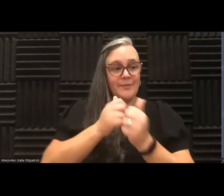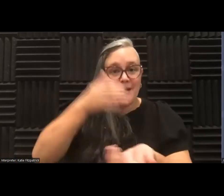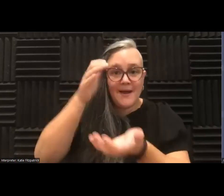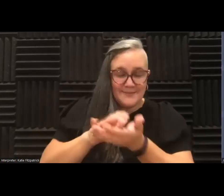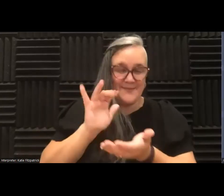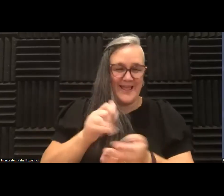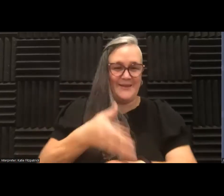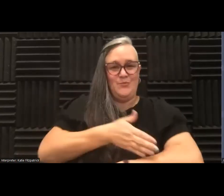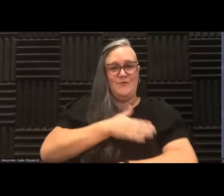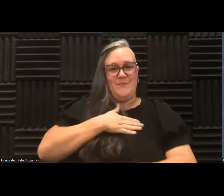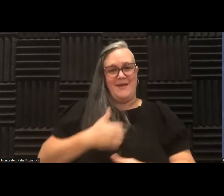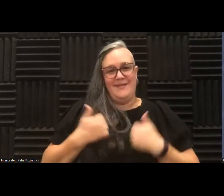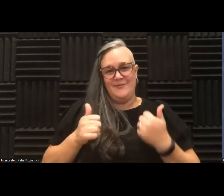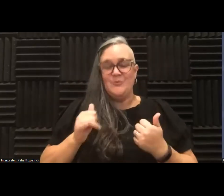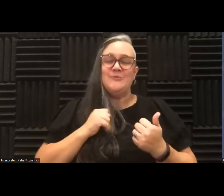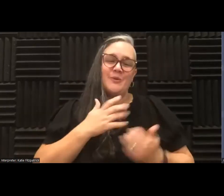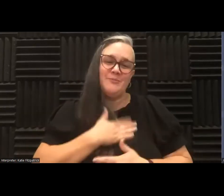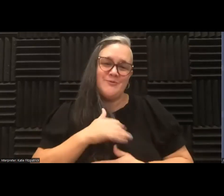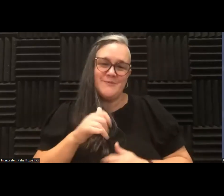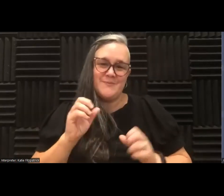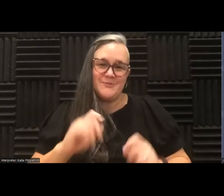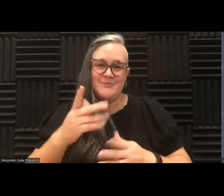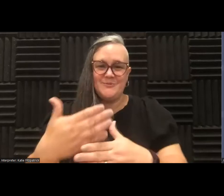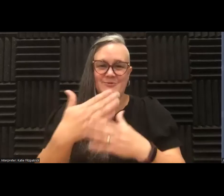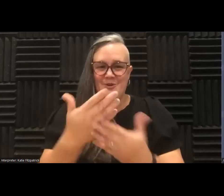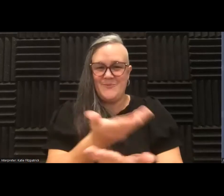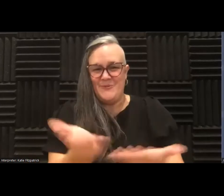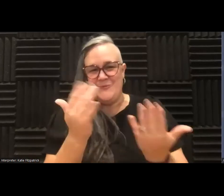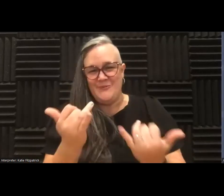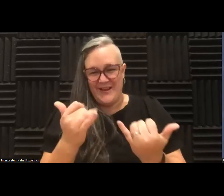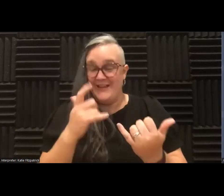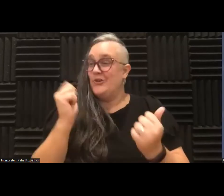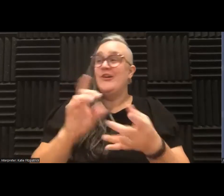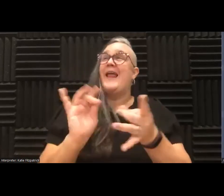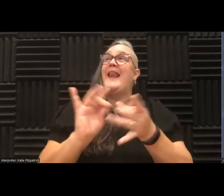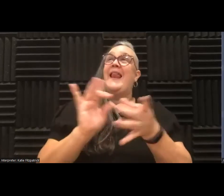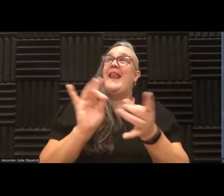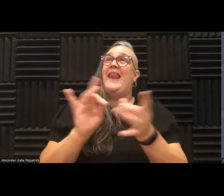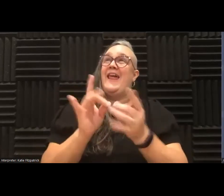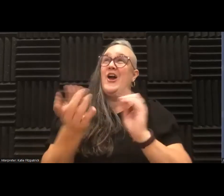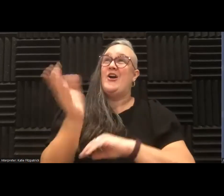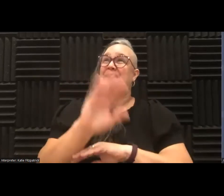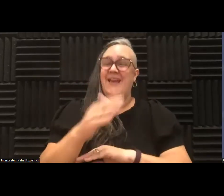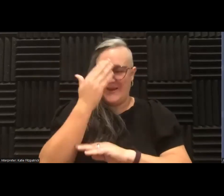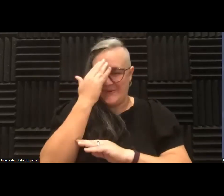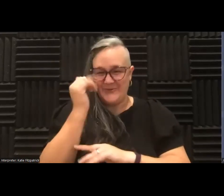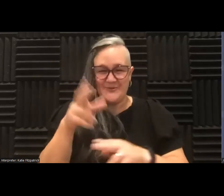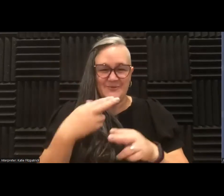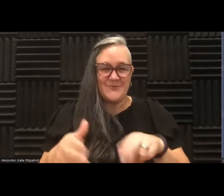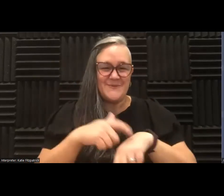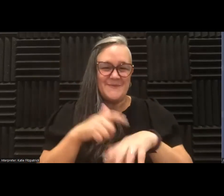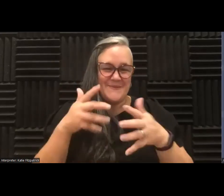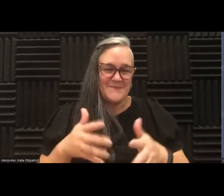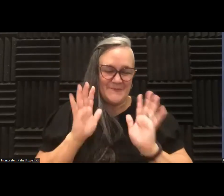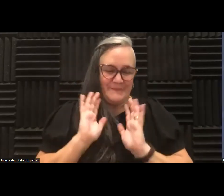opportunity to share with you a little bit today. I could talk to you about this all day. I know I only had a little bit of time, but